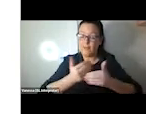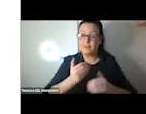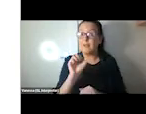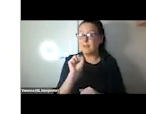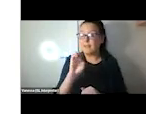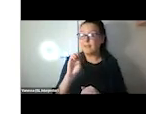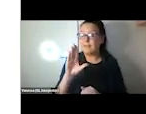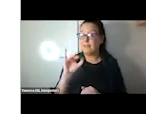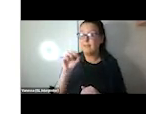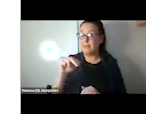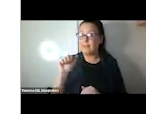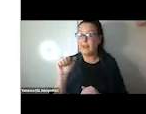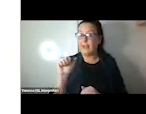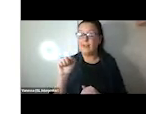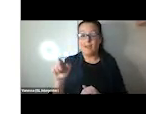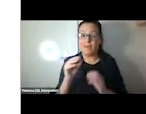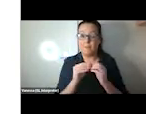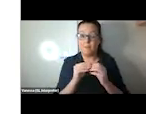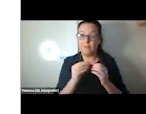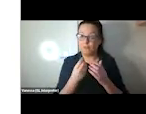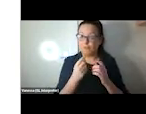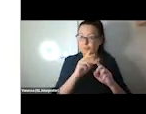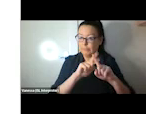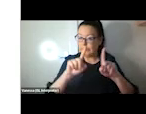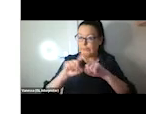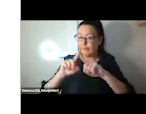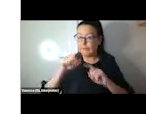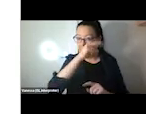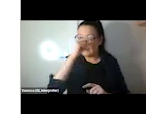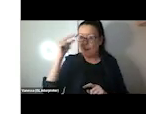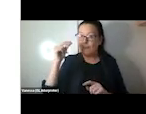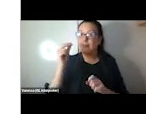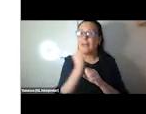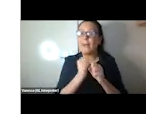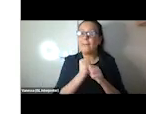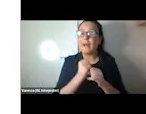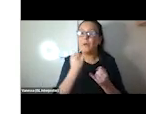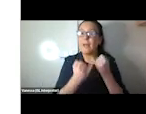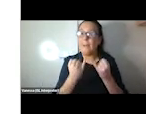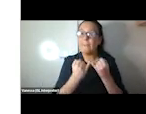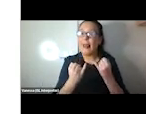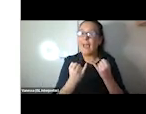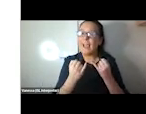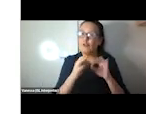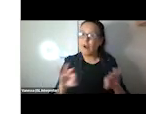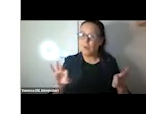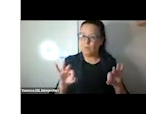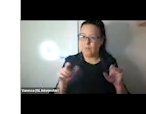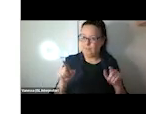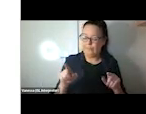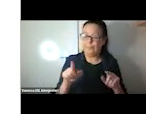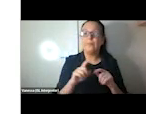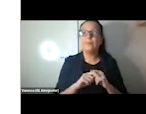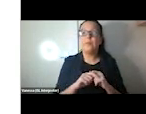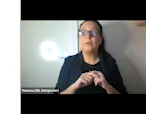of that there in South Dublin County Council's work on playgrounds. I'd also draw your attention to Article